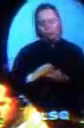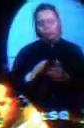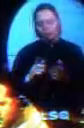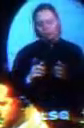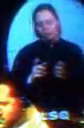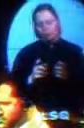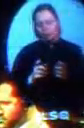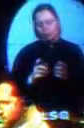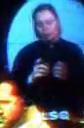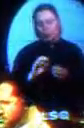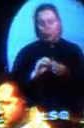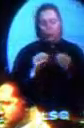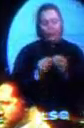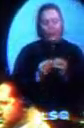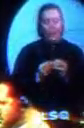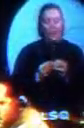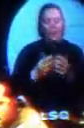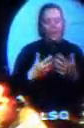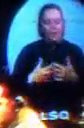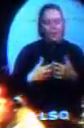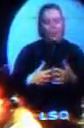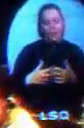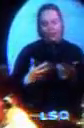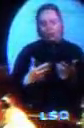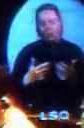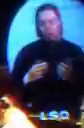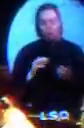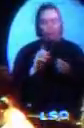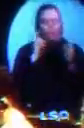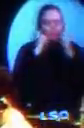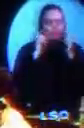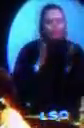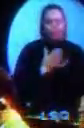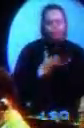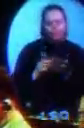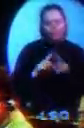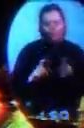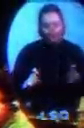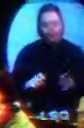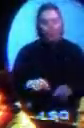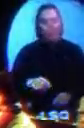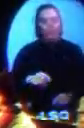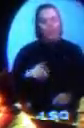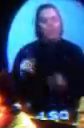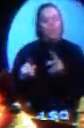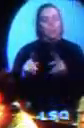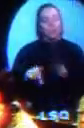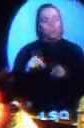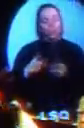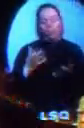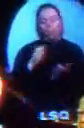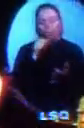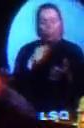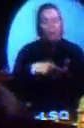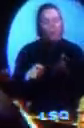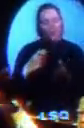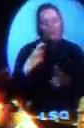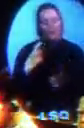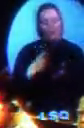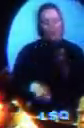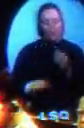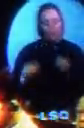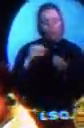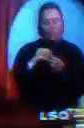want to pay fees and taxes on upgrading and updating media. This kind of tax on technology, that's regressive thinking, that's the Bloc.